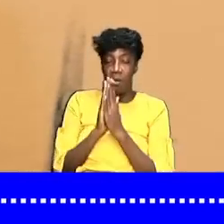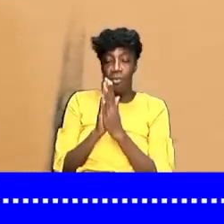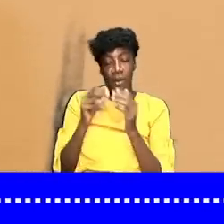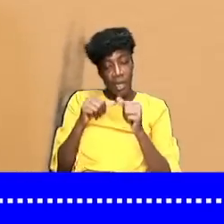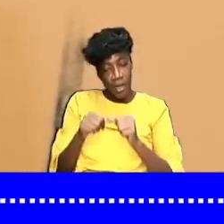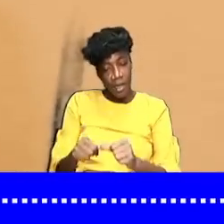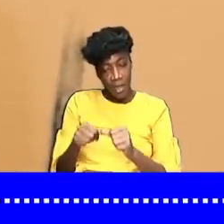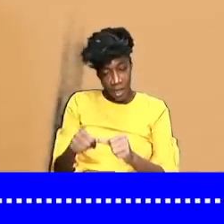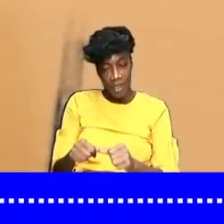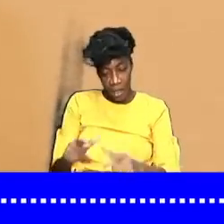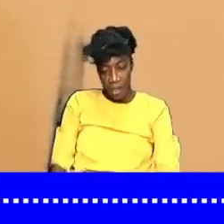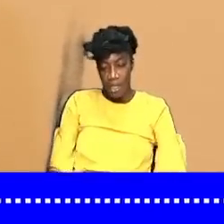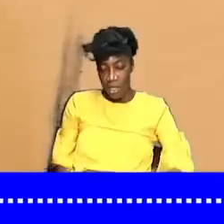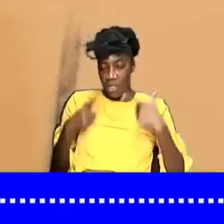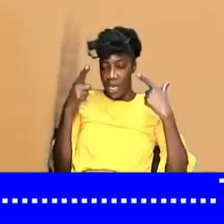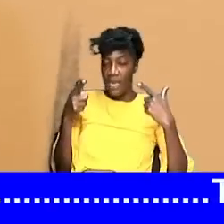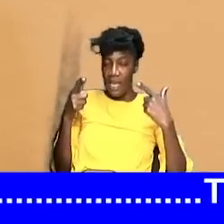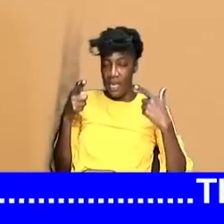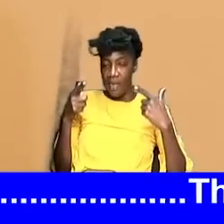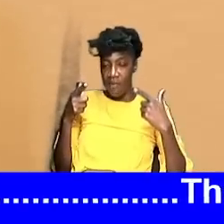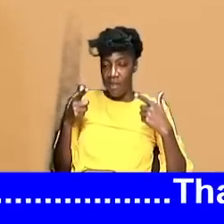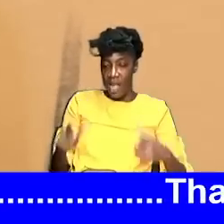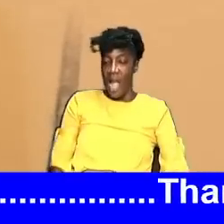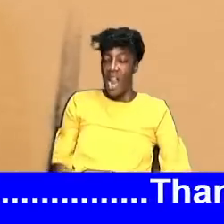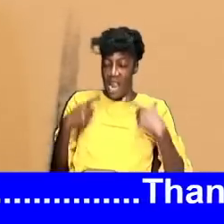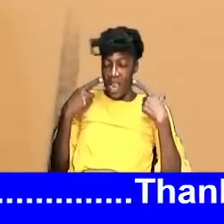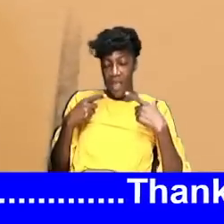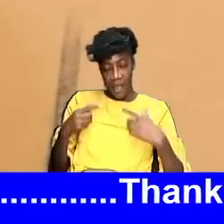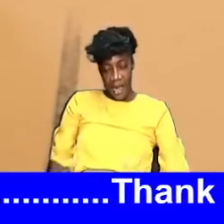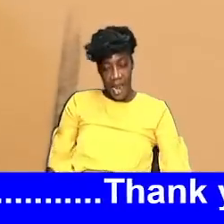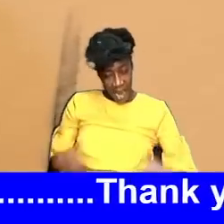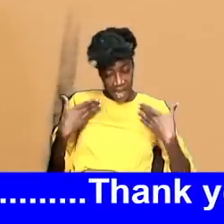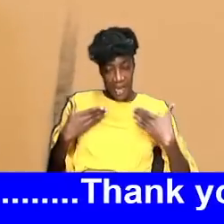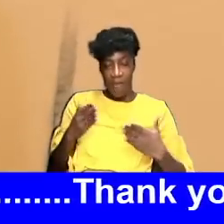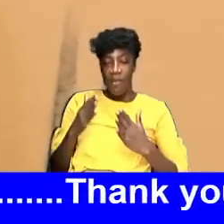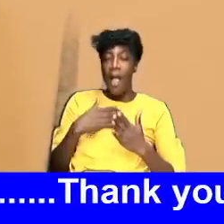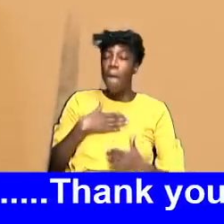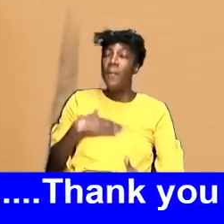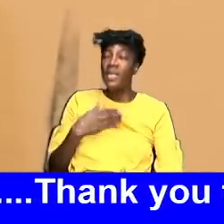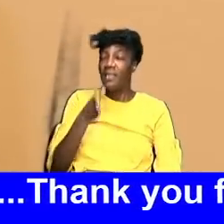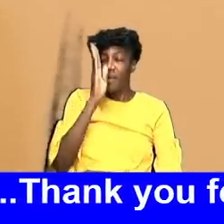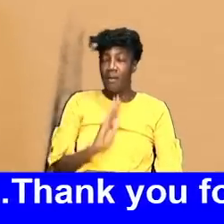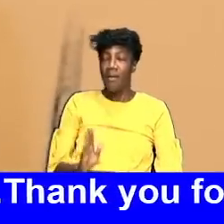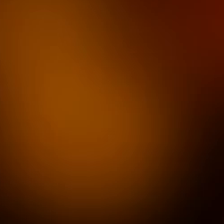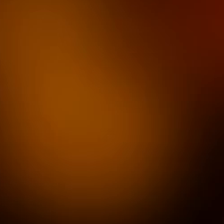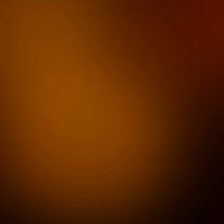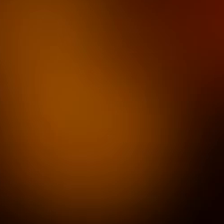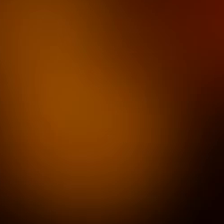continue to live a life that is pleasing to God. God bless you in Jesus' mighty name.